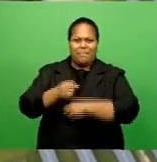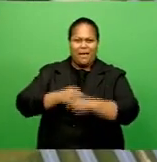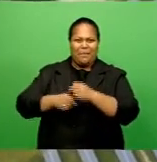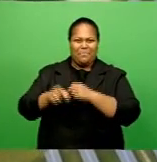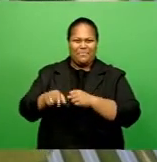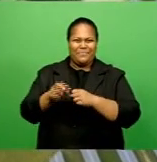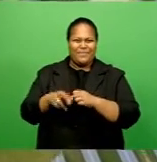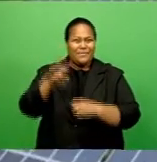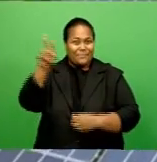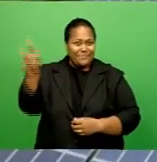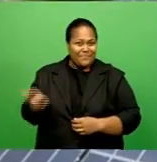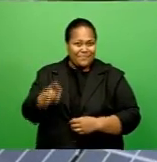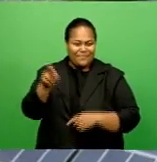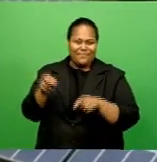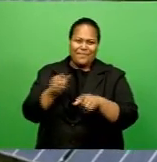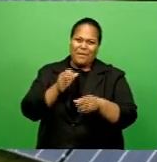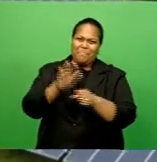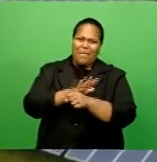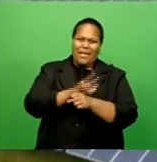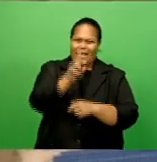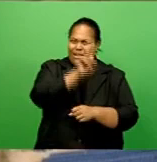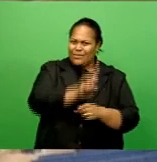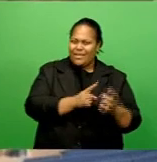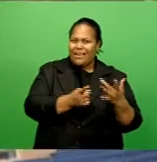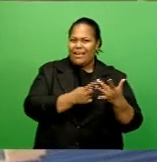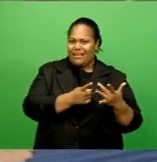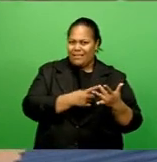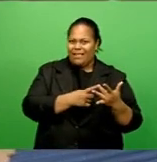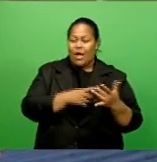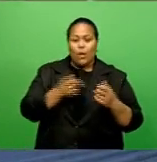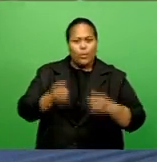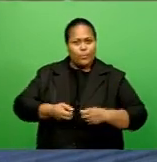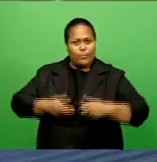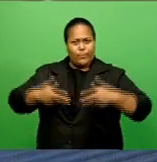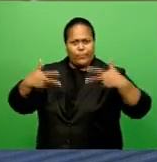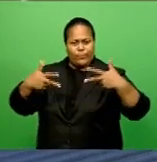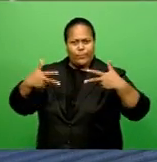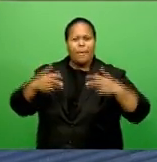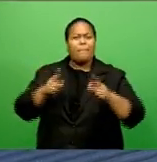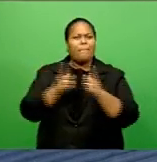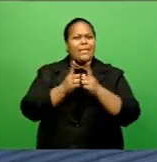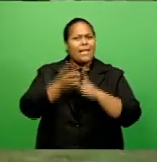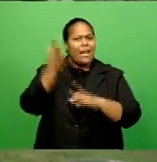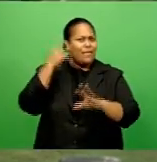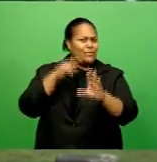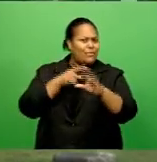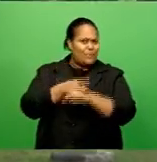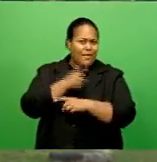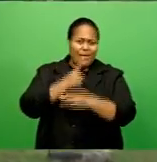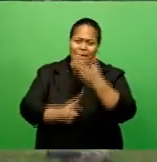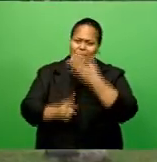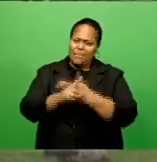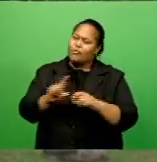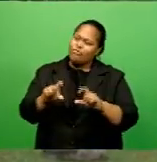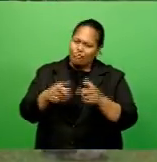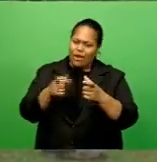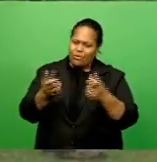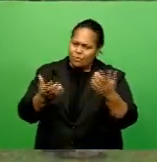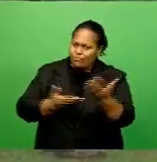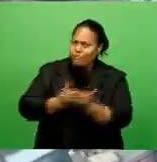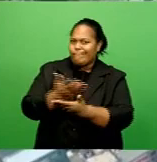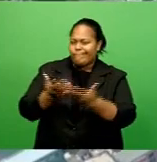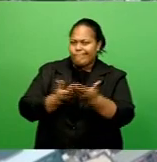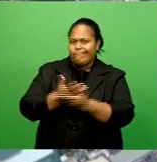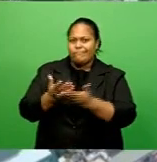Renewable Energy Agency virtual meeting last week, which discussed the challenges faced and the programs in place to